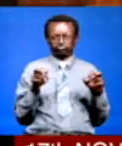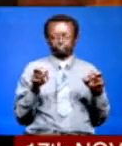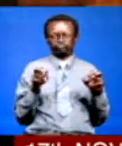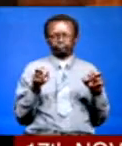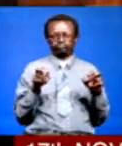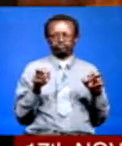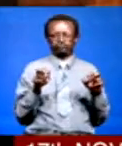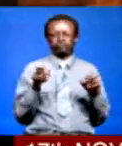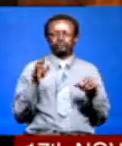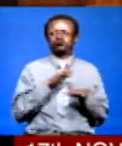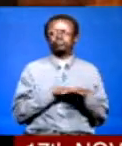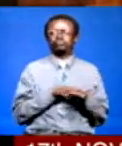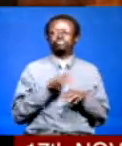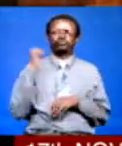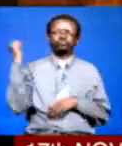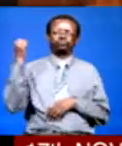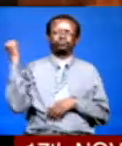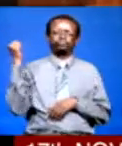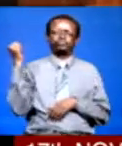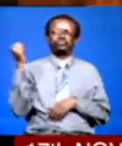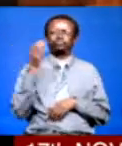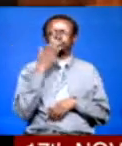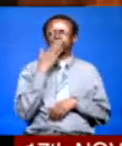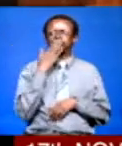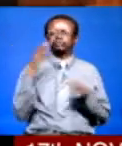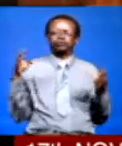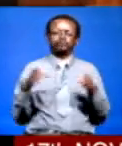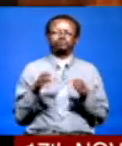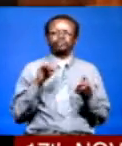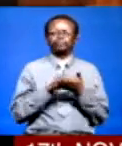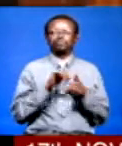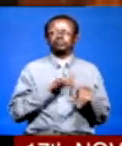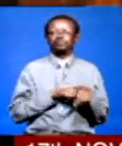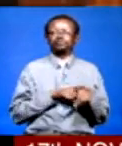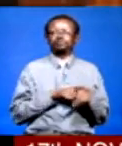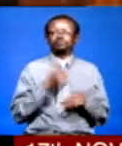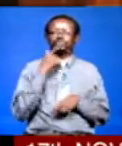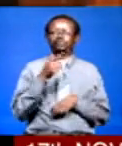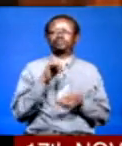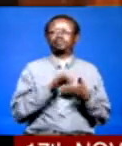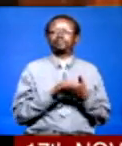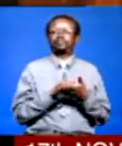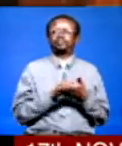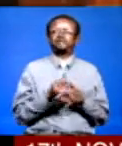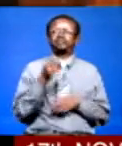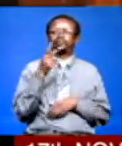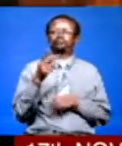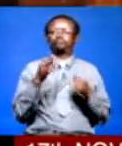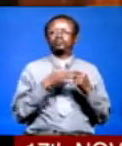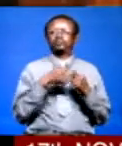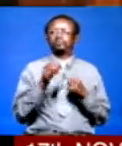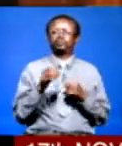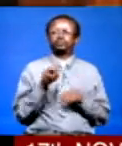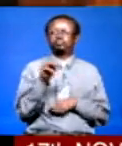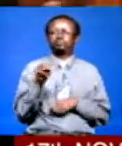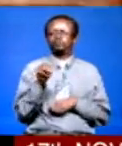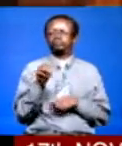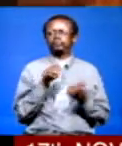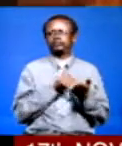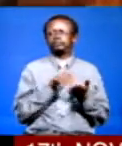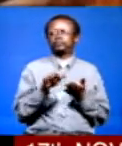on Mumias Sugar Company then, and which had said that a sum of 280 million had been deposited to